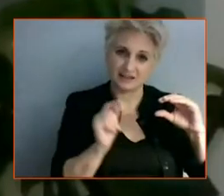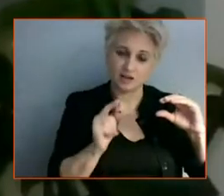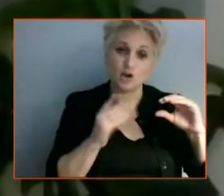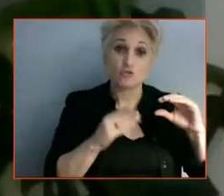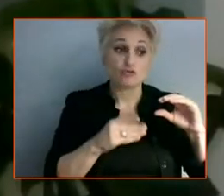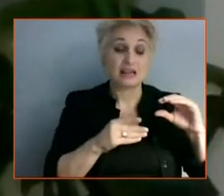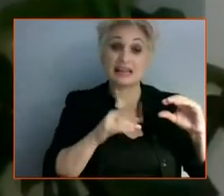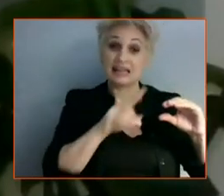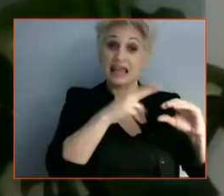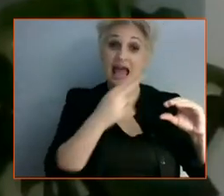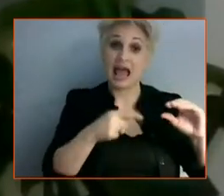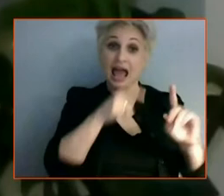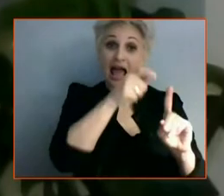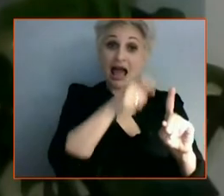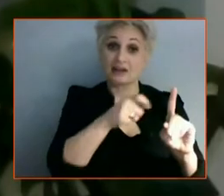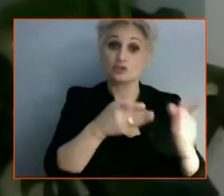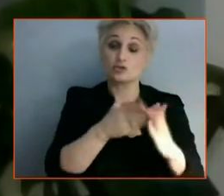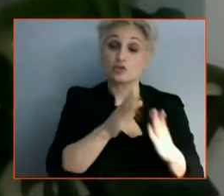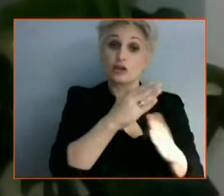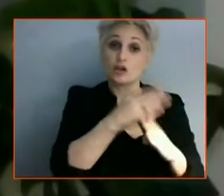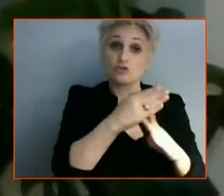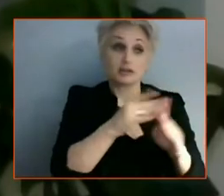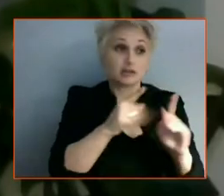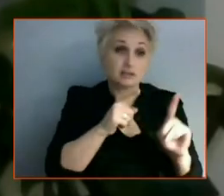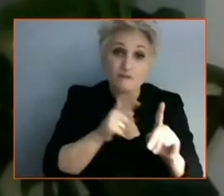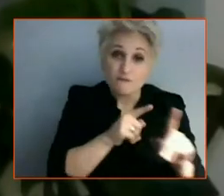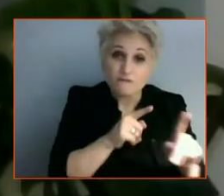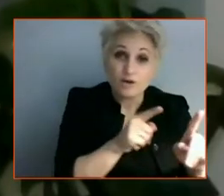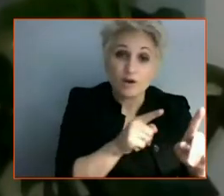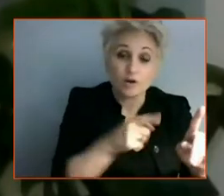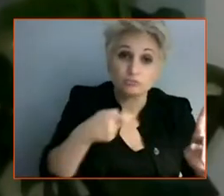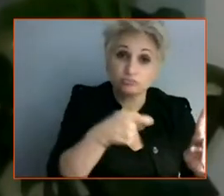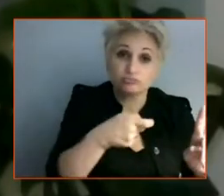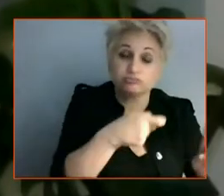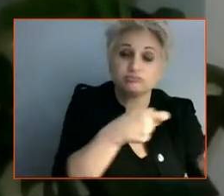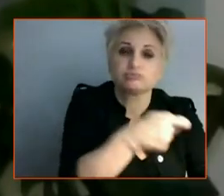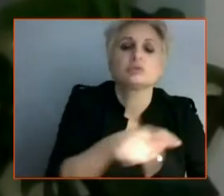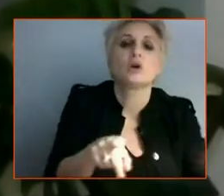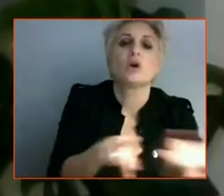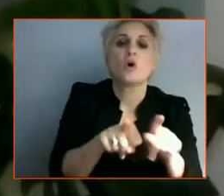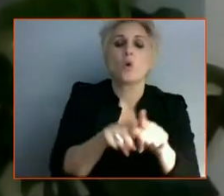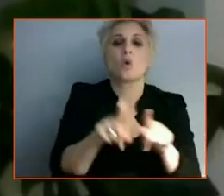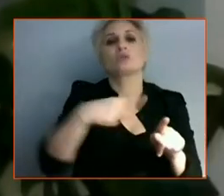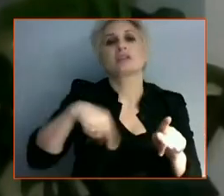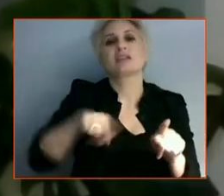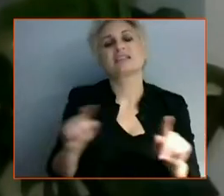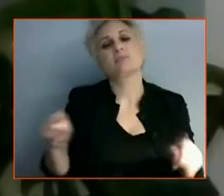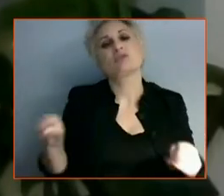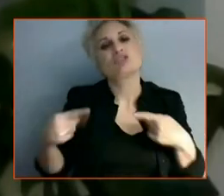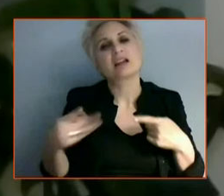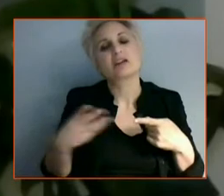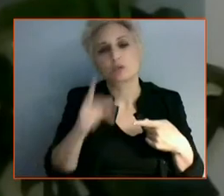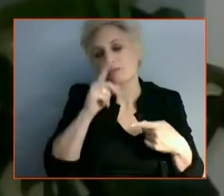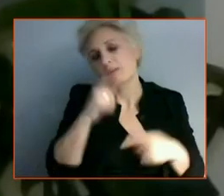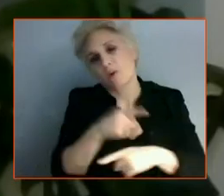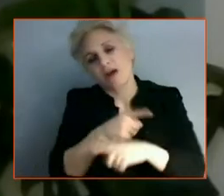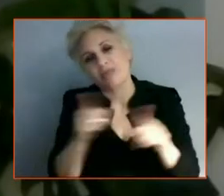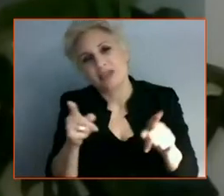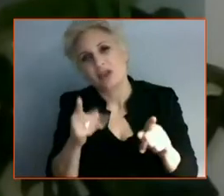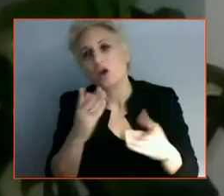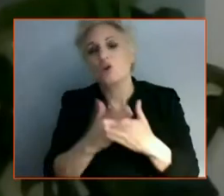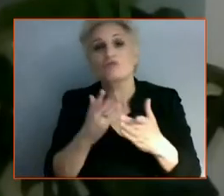careers. Right now, at least what I'm hearing is that there are some challenges with folks who don't necessarily have a name